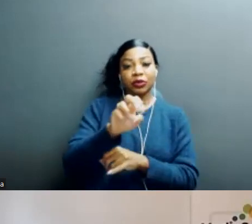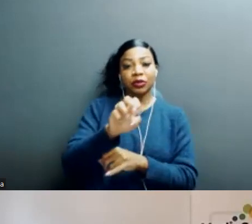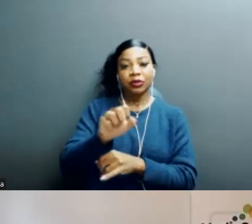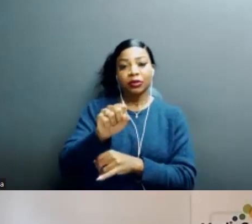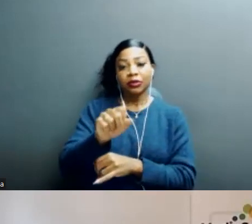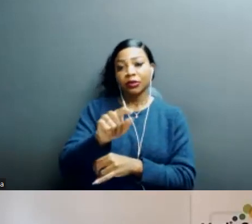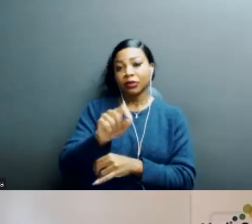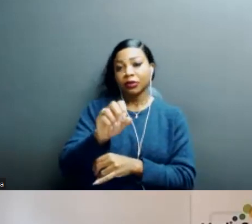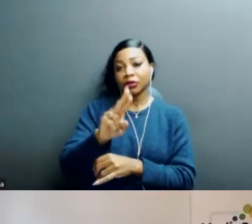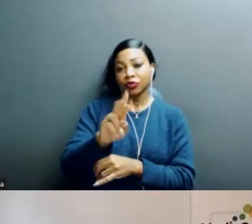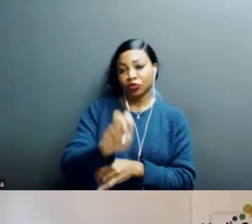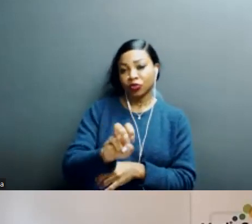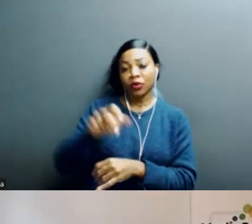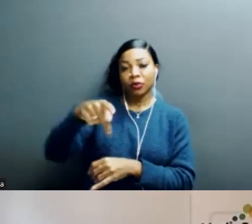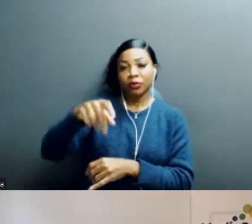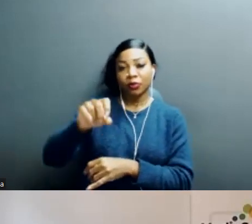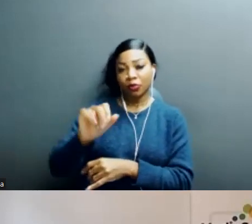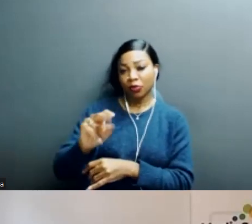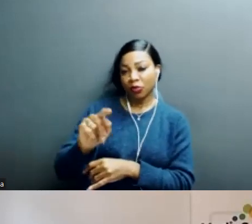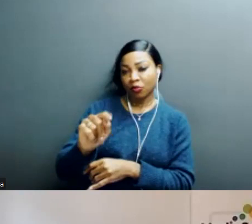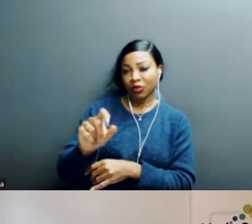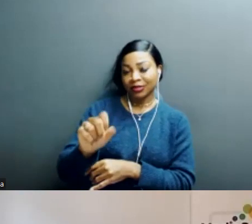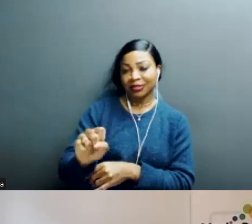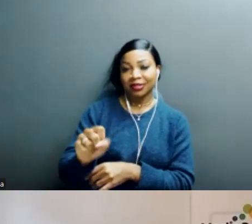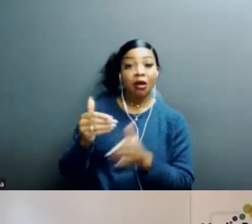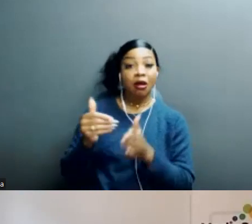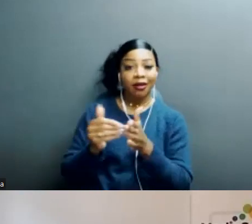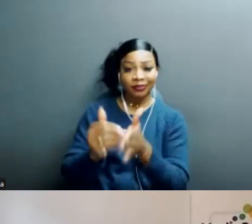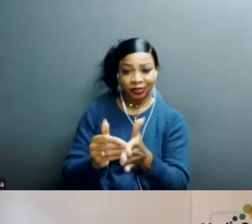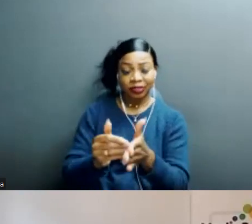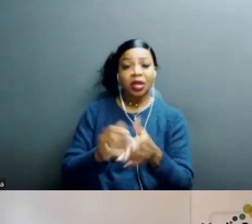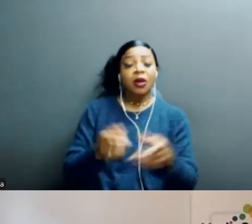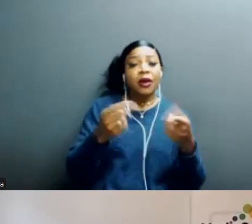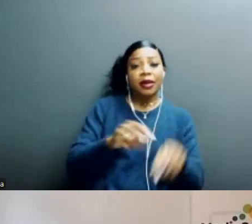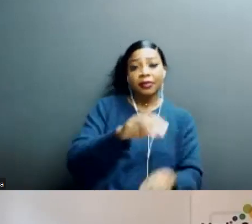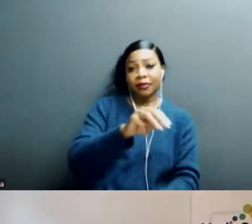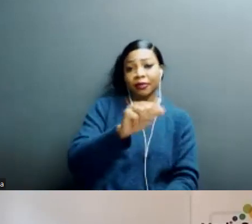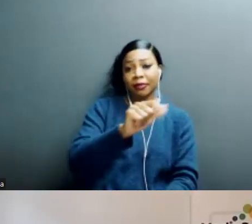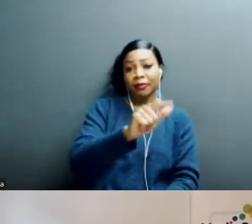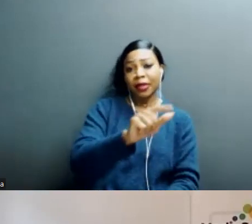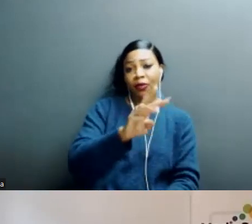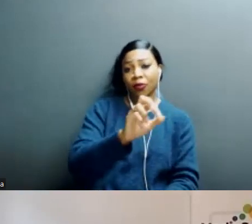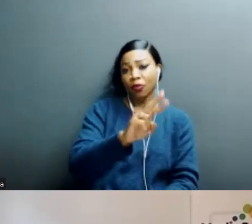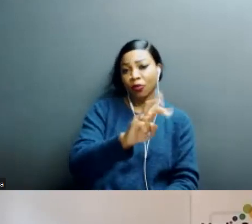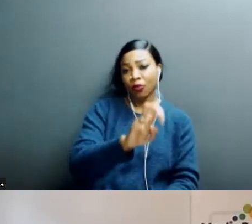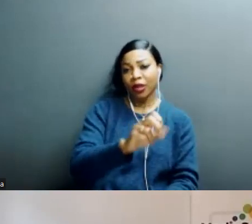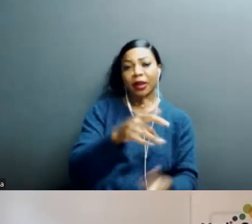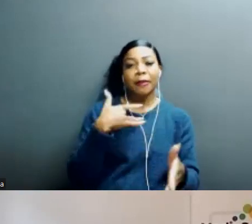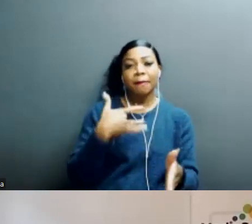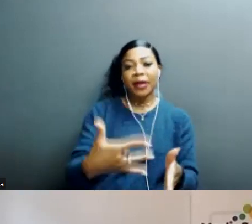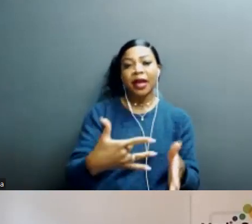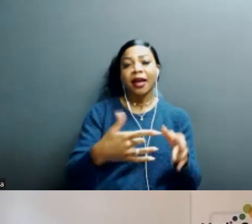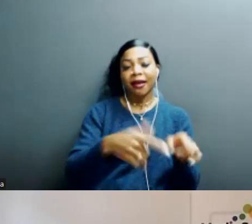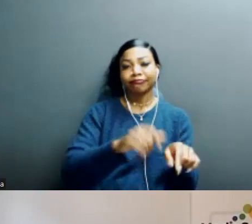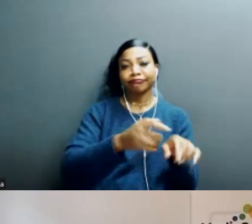because one of the things that malware two things that malware will do initially is turn off the antivirus so it doesn't work it's very easy to do